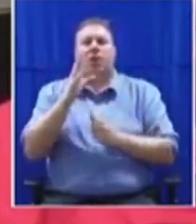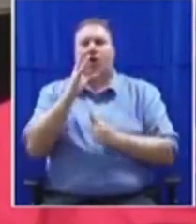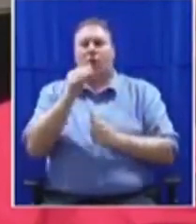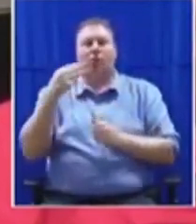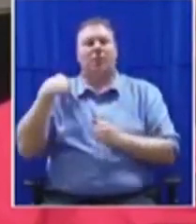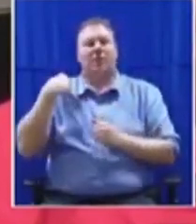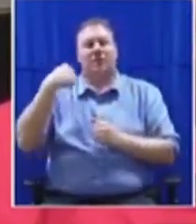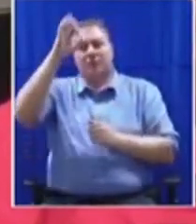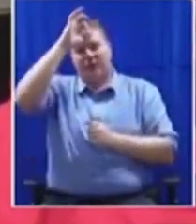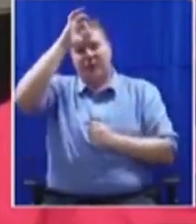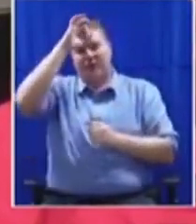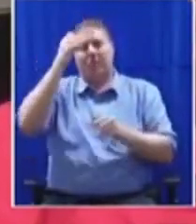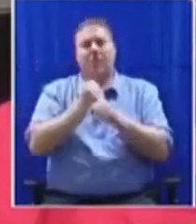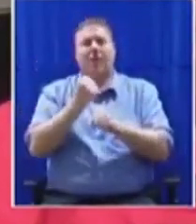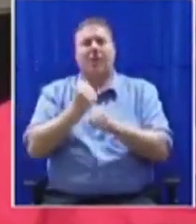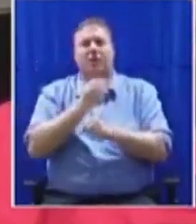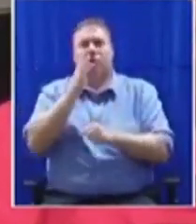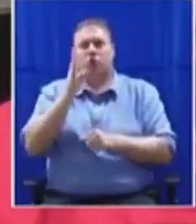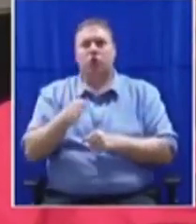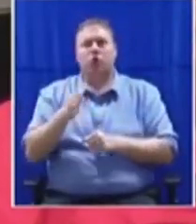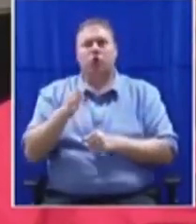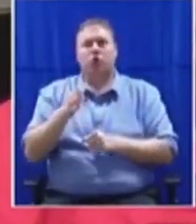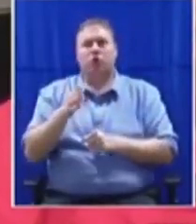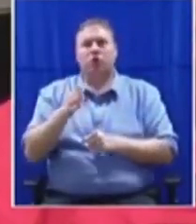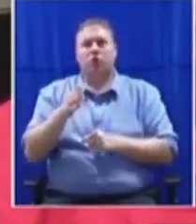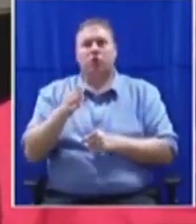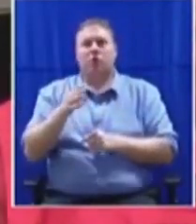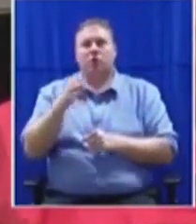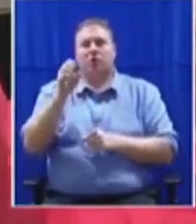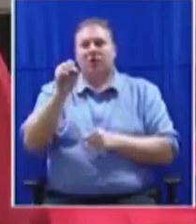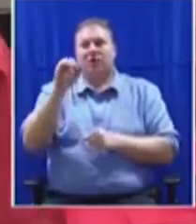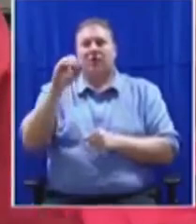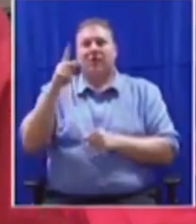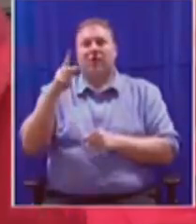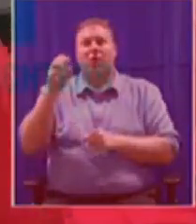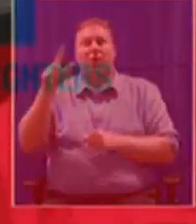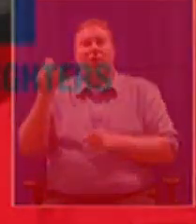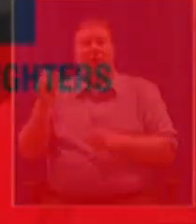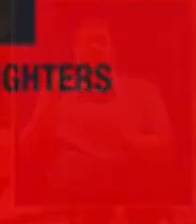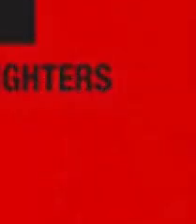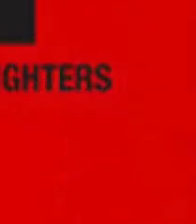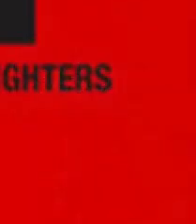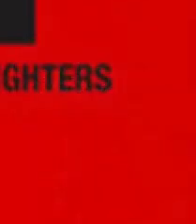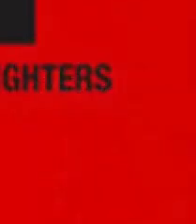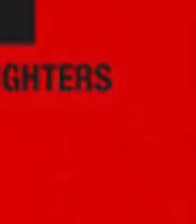Police to ensure that Sixolisile is arrested for abusing his mother. I thank you.